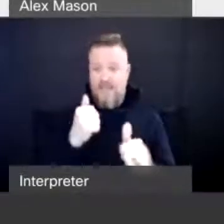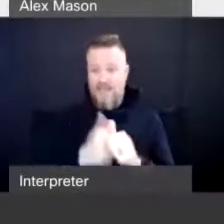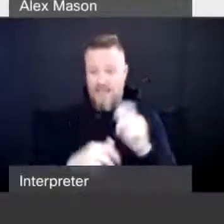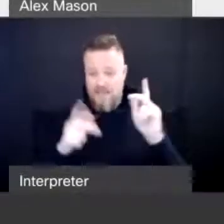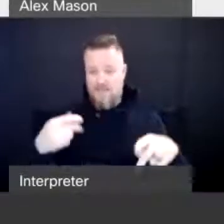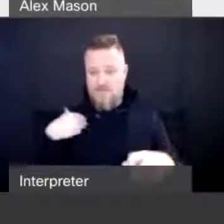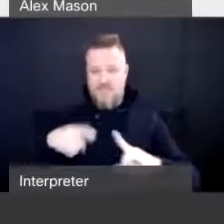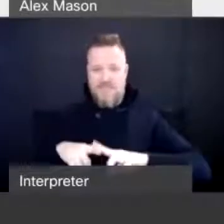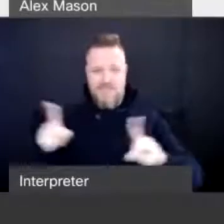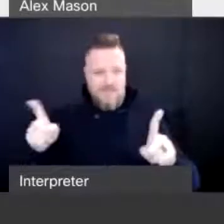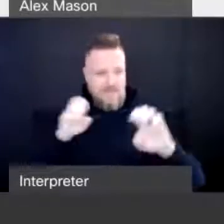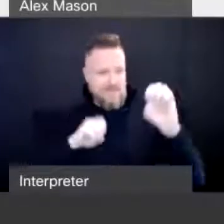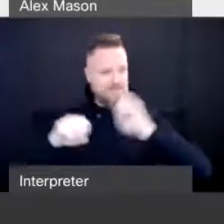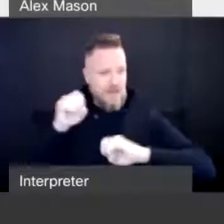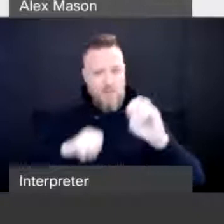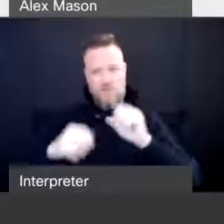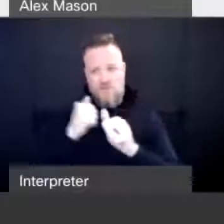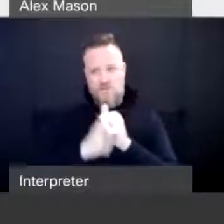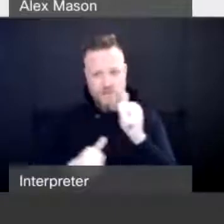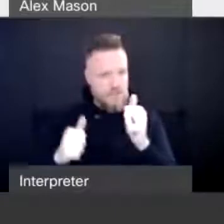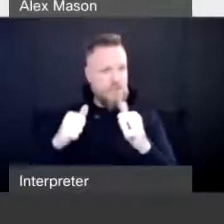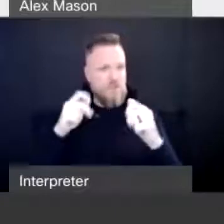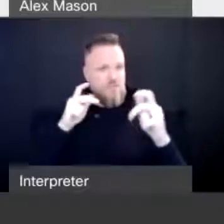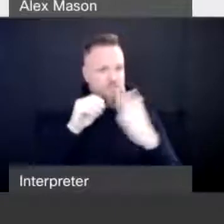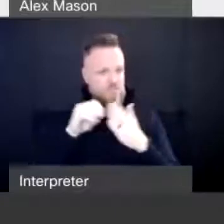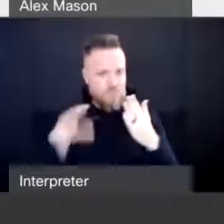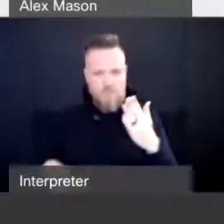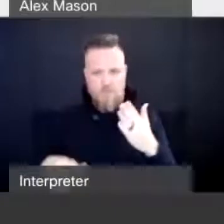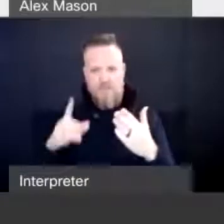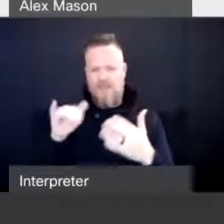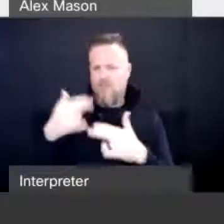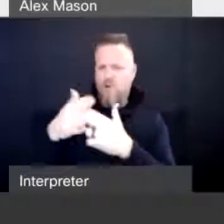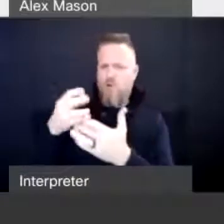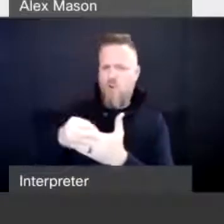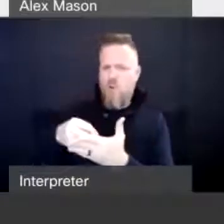per pupil or wealth factor. And it was a way for